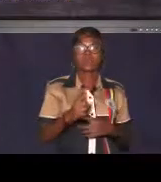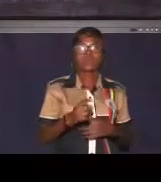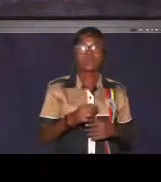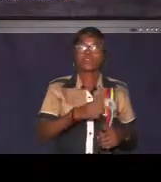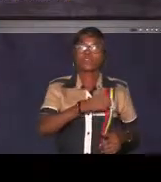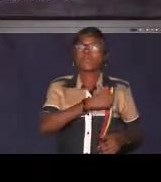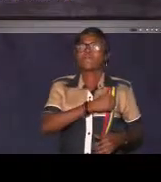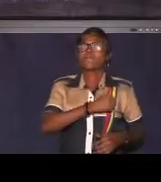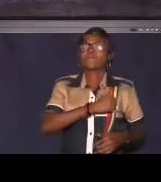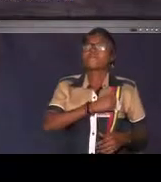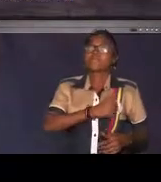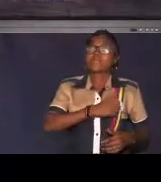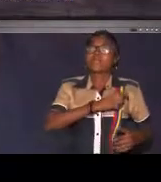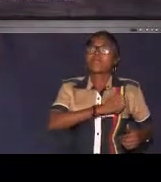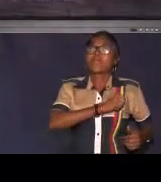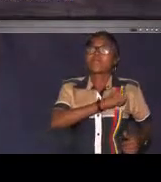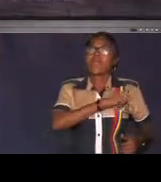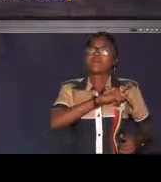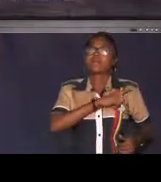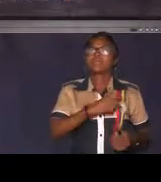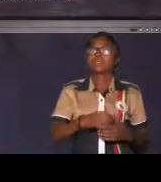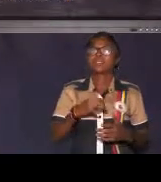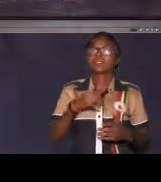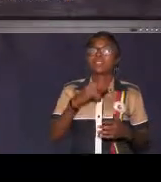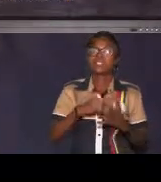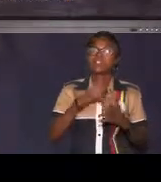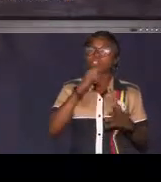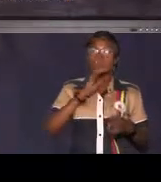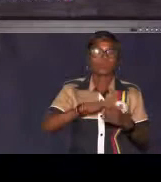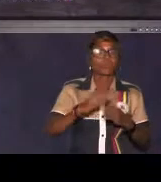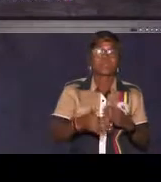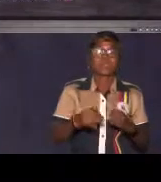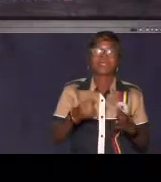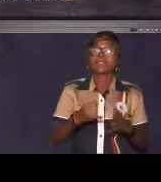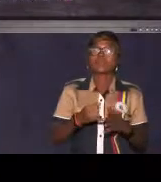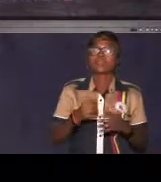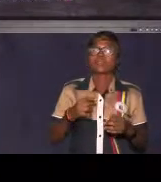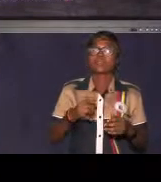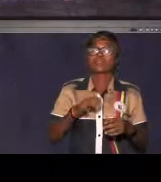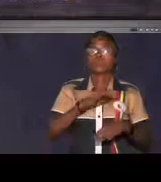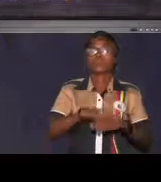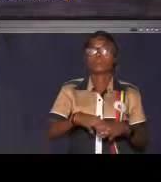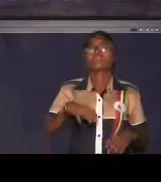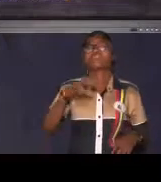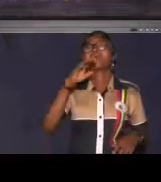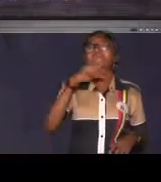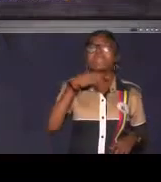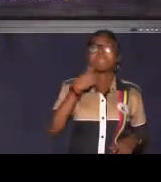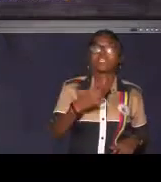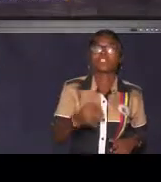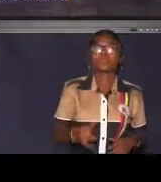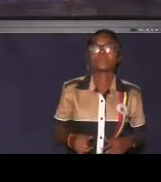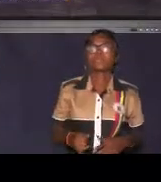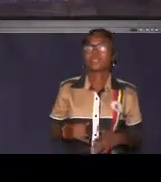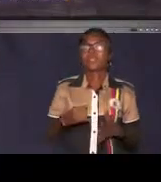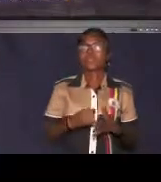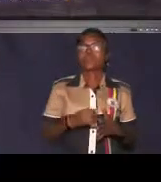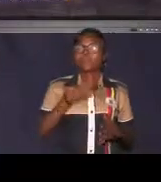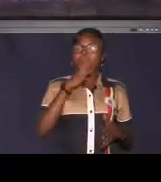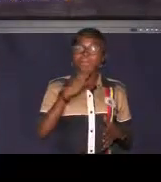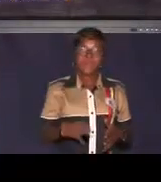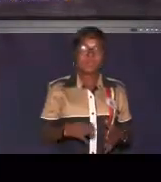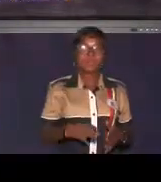Well, the structure is not complete. It is incomplete for us to say, don't